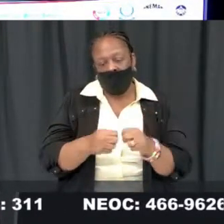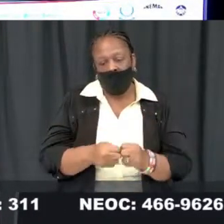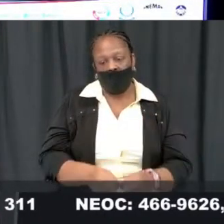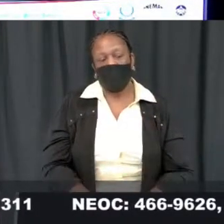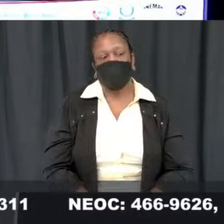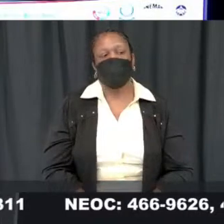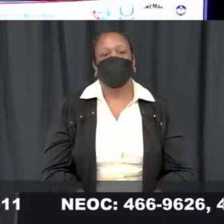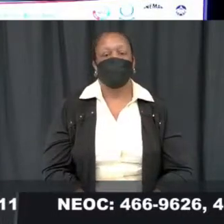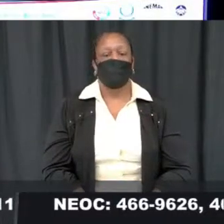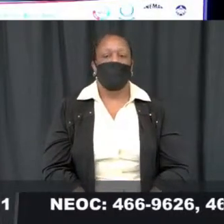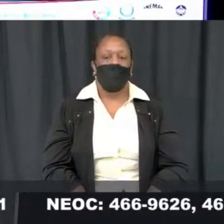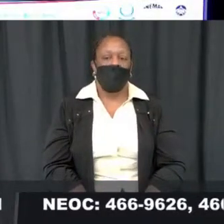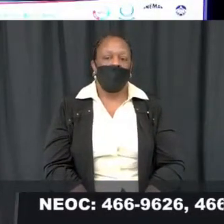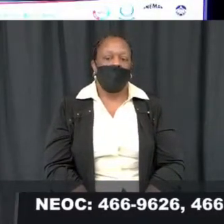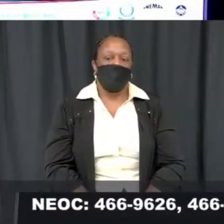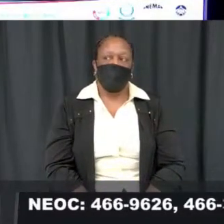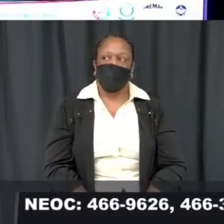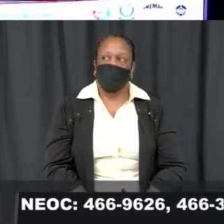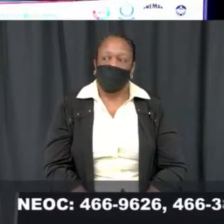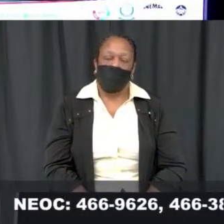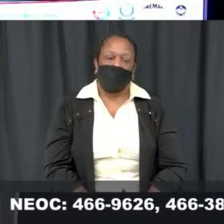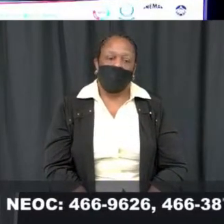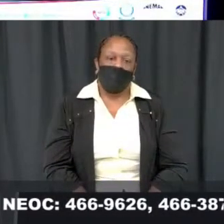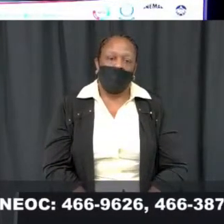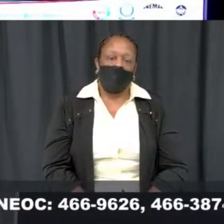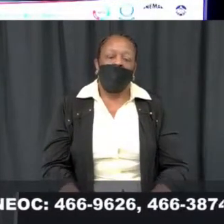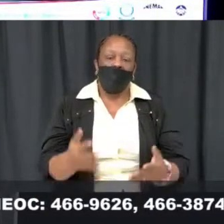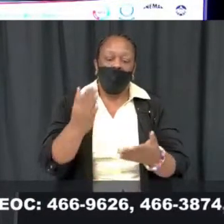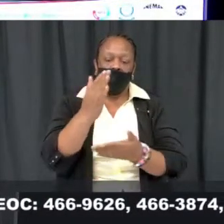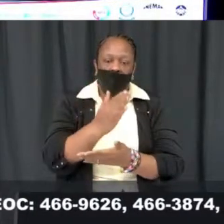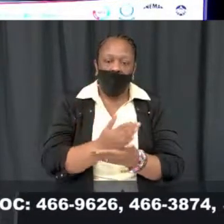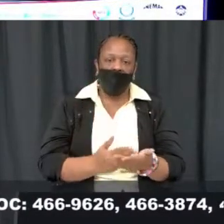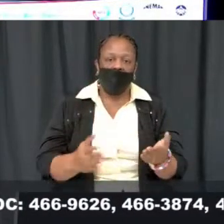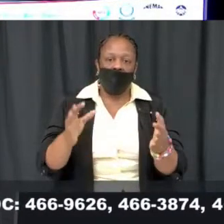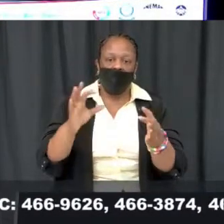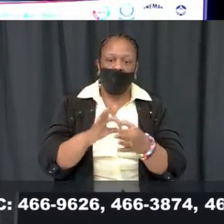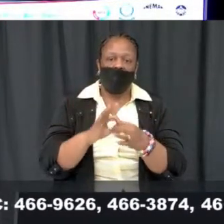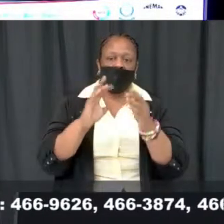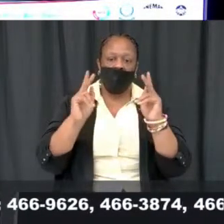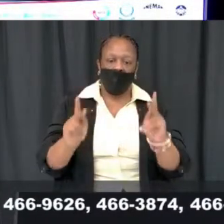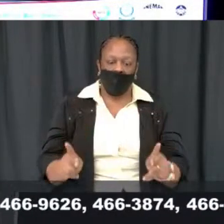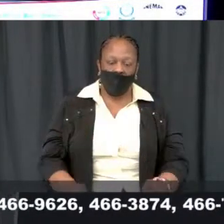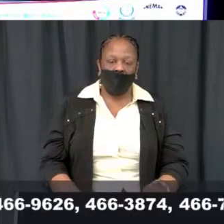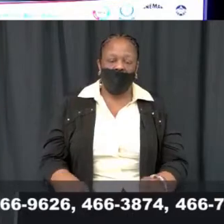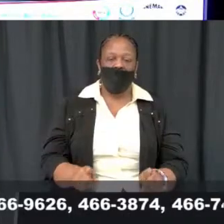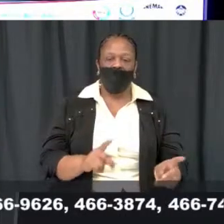some of the influencers in our society are involved in